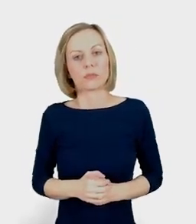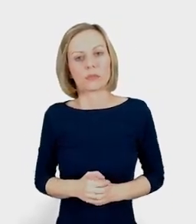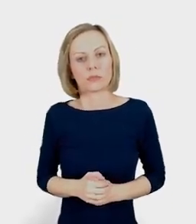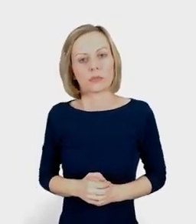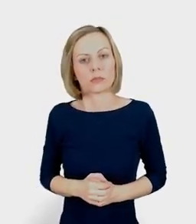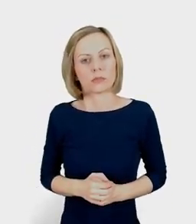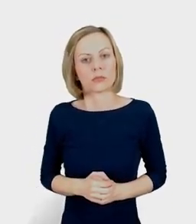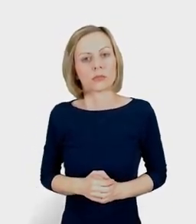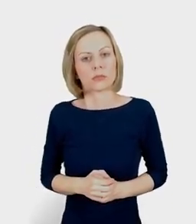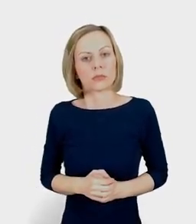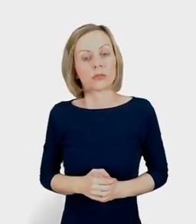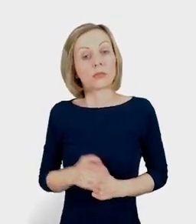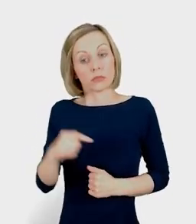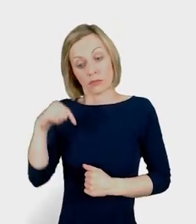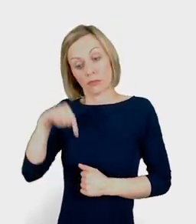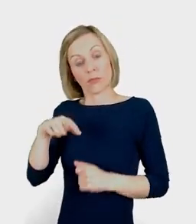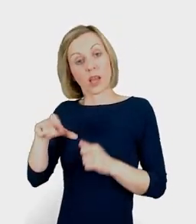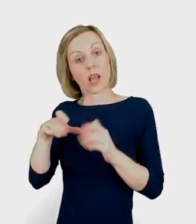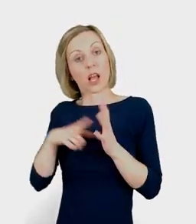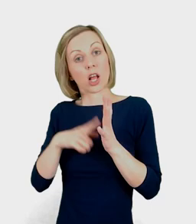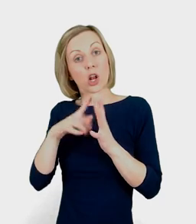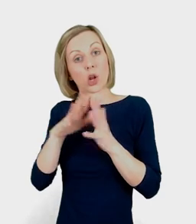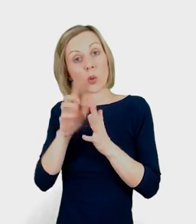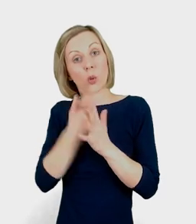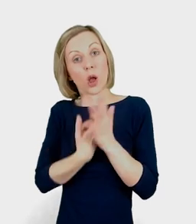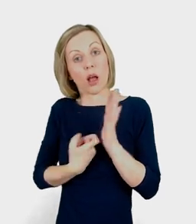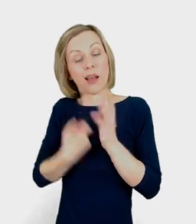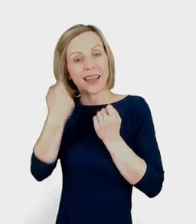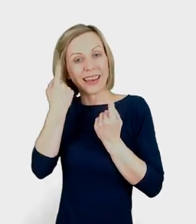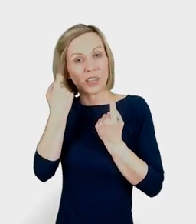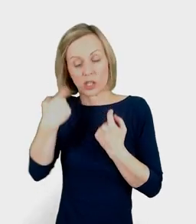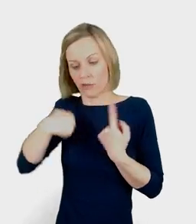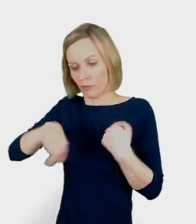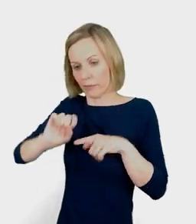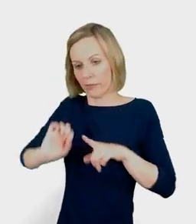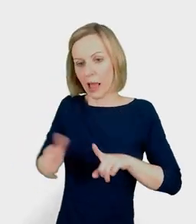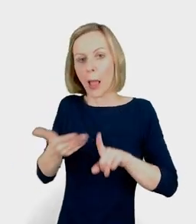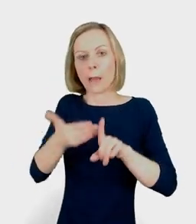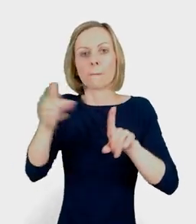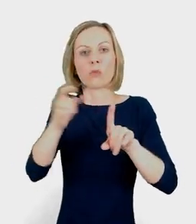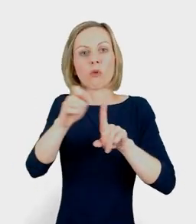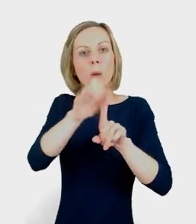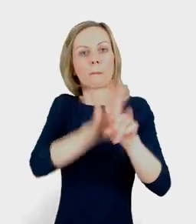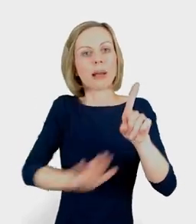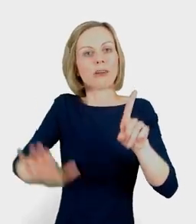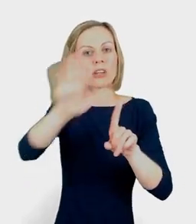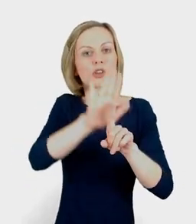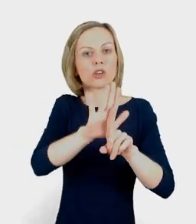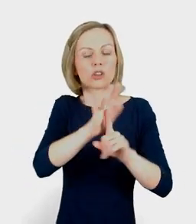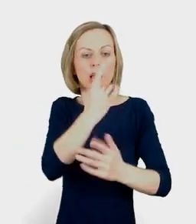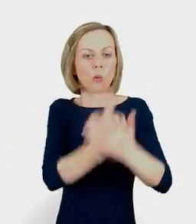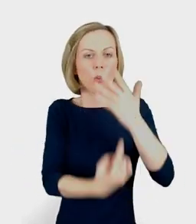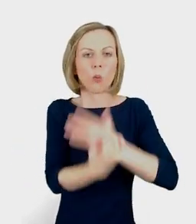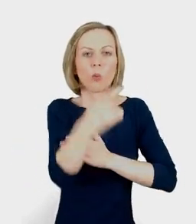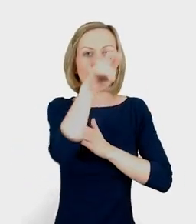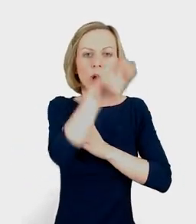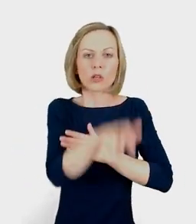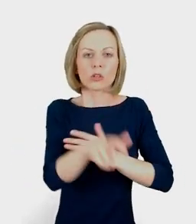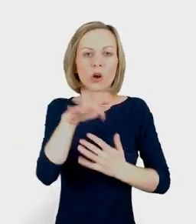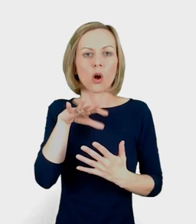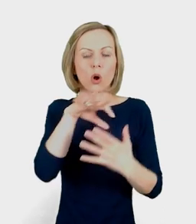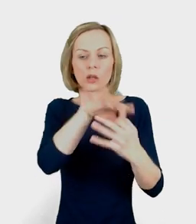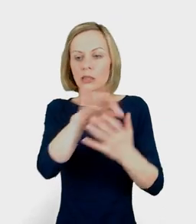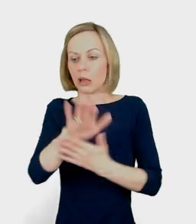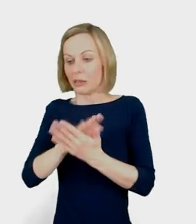Actually, with Clewer Initiative, we've been working on a project to have single points of contact in each parish. So when a person identifies